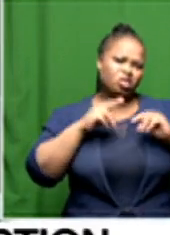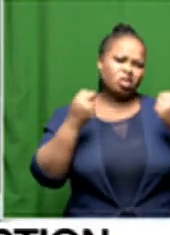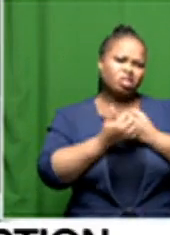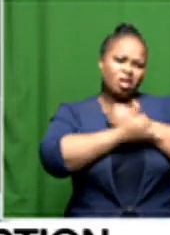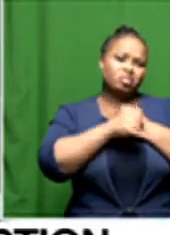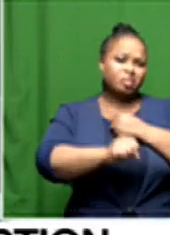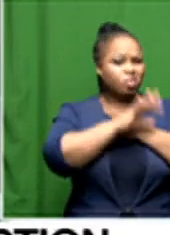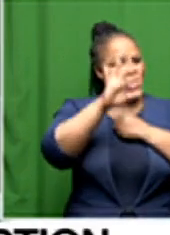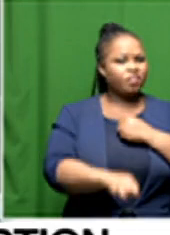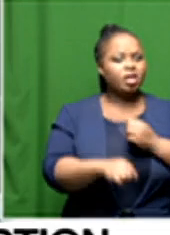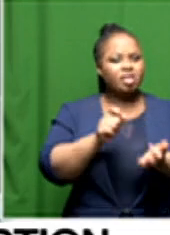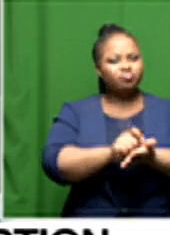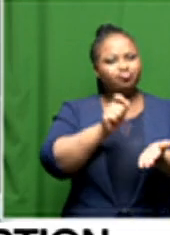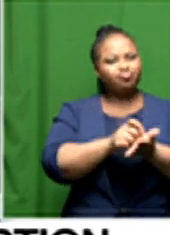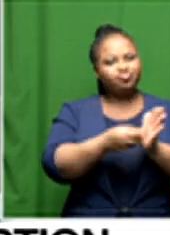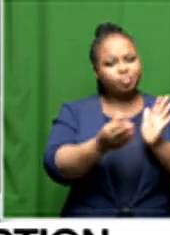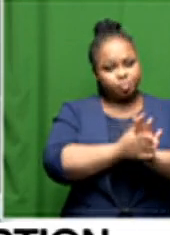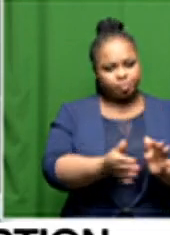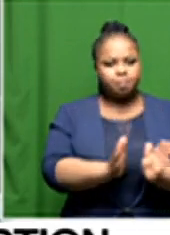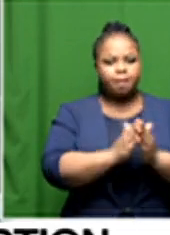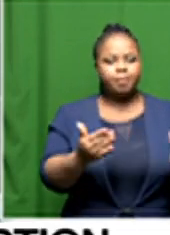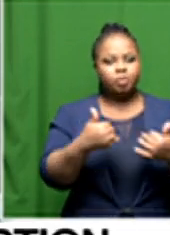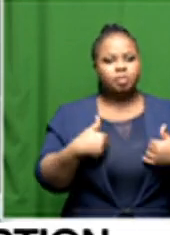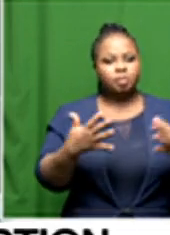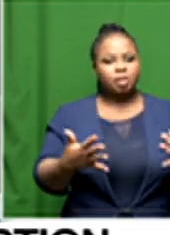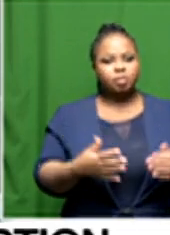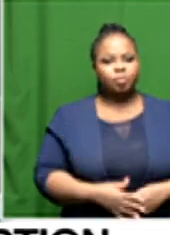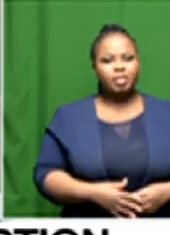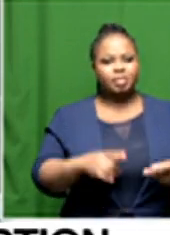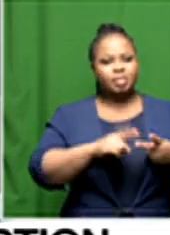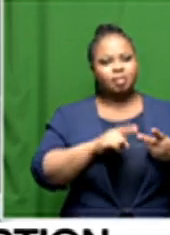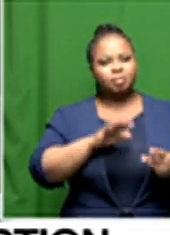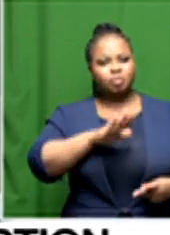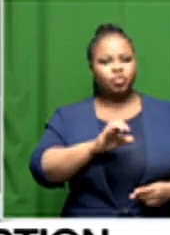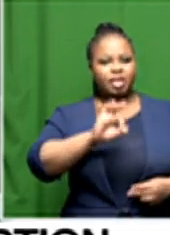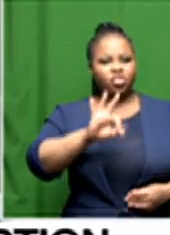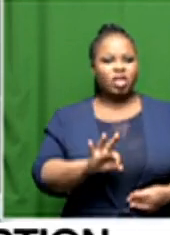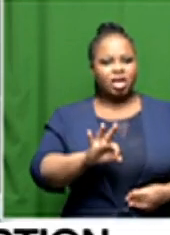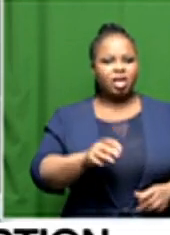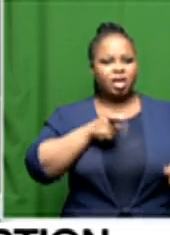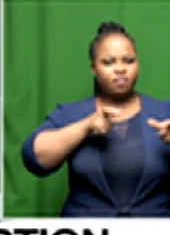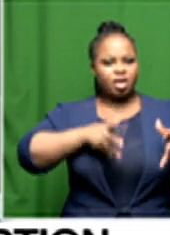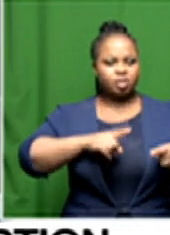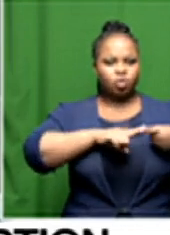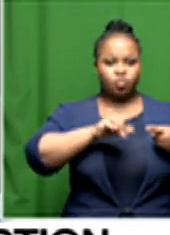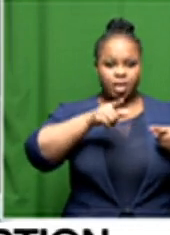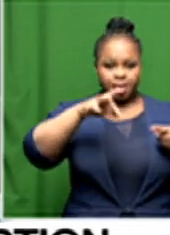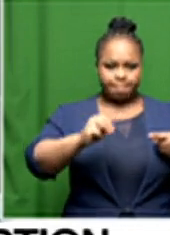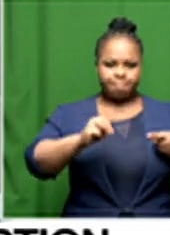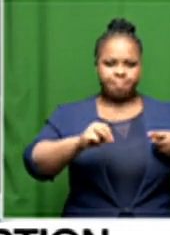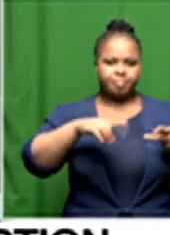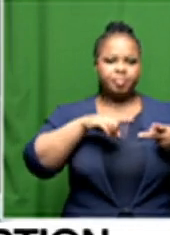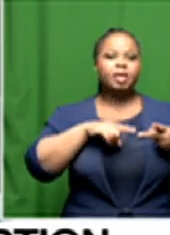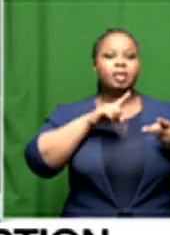long as South African history has been written down. The book starts with the machinations of three colonial governors, Willem Adriaan van